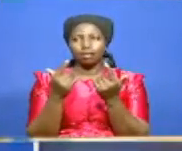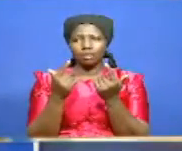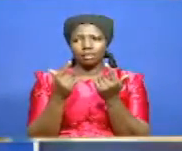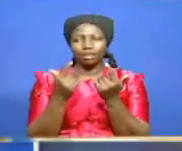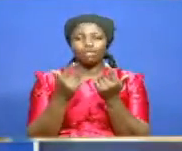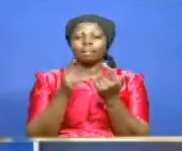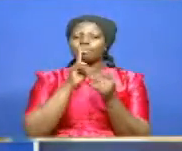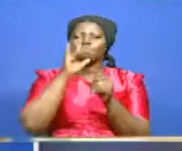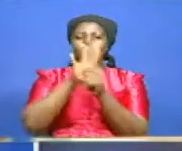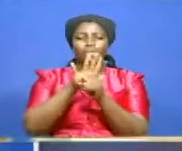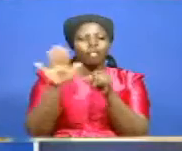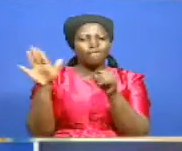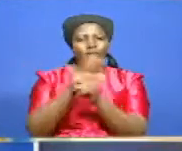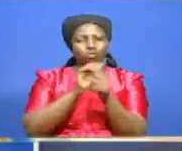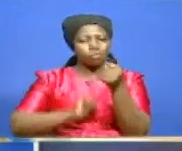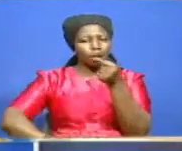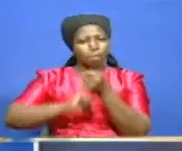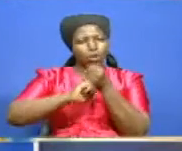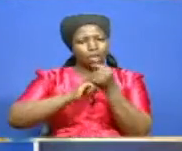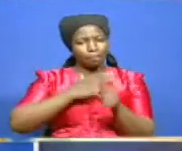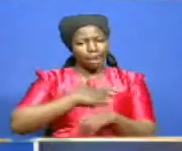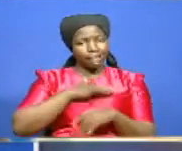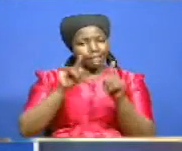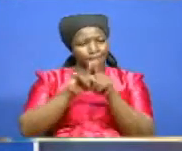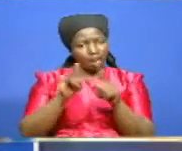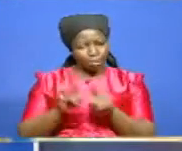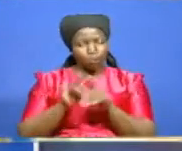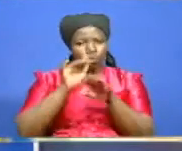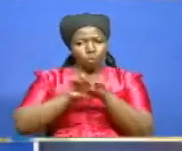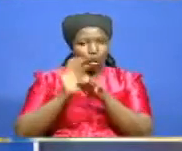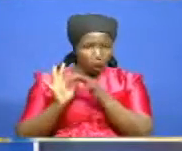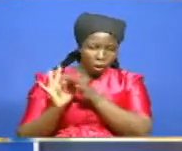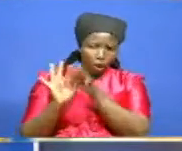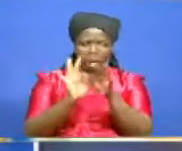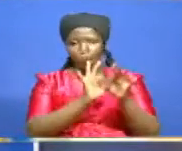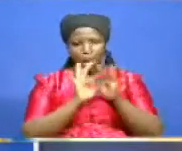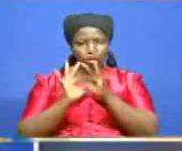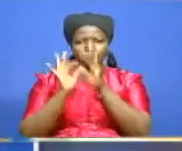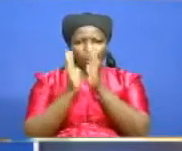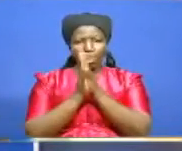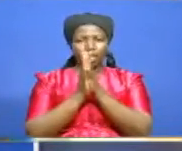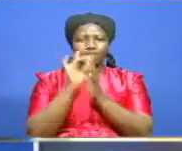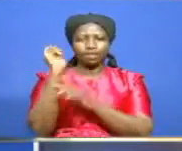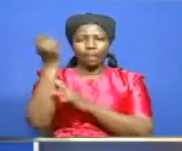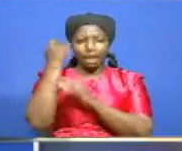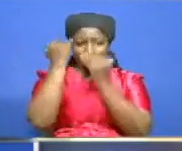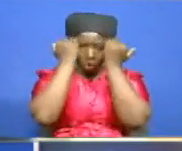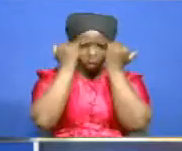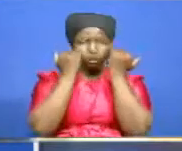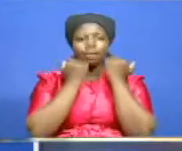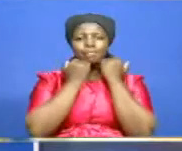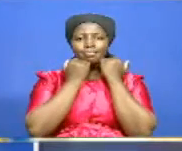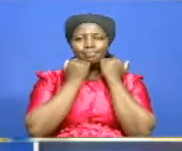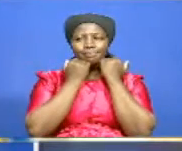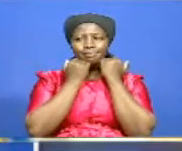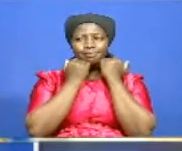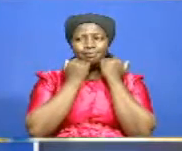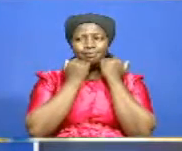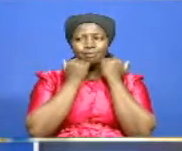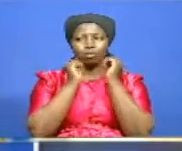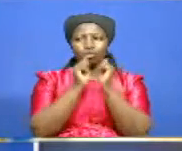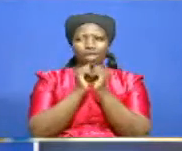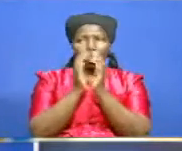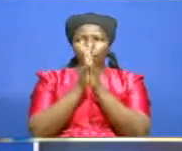full support and good collaboration with the judiciary of Kenya and the